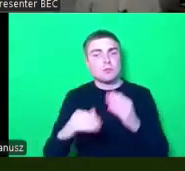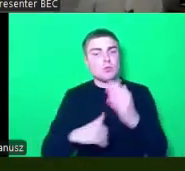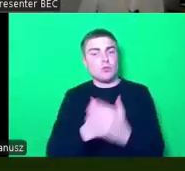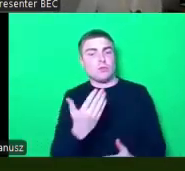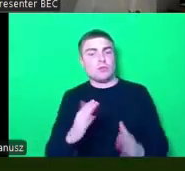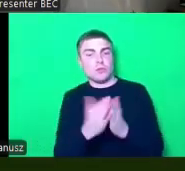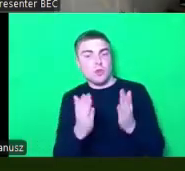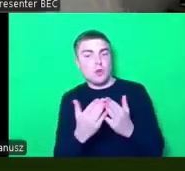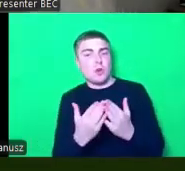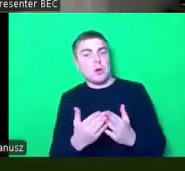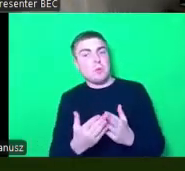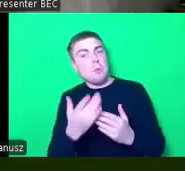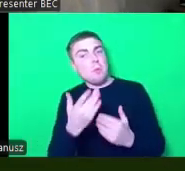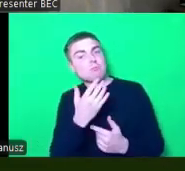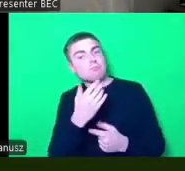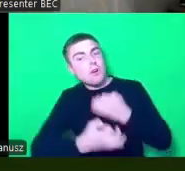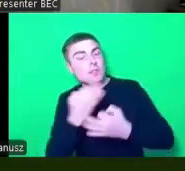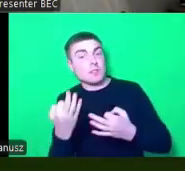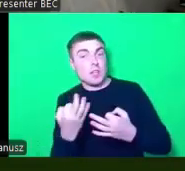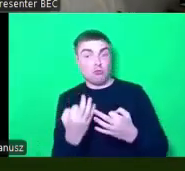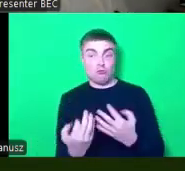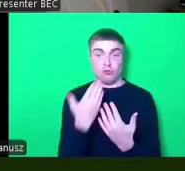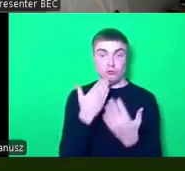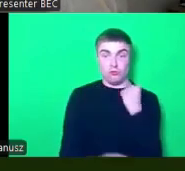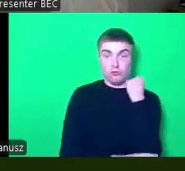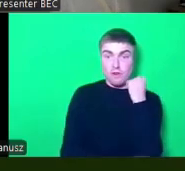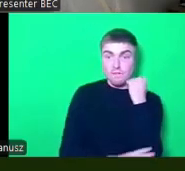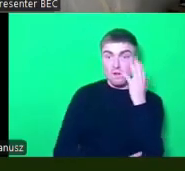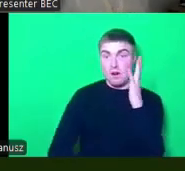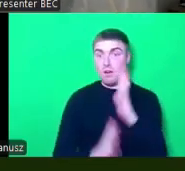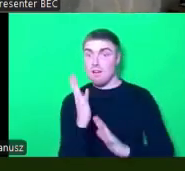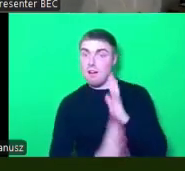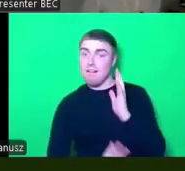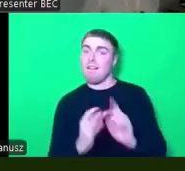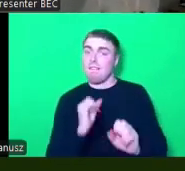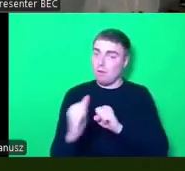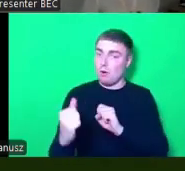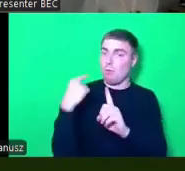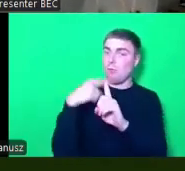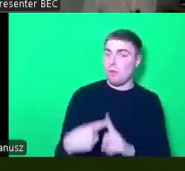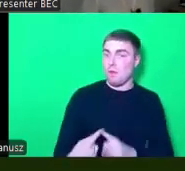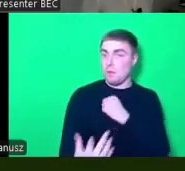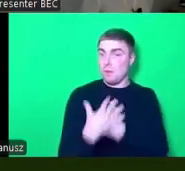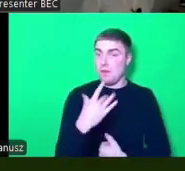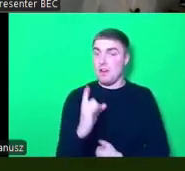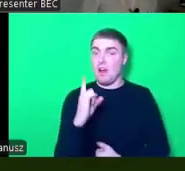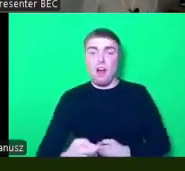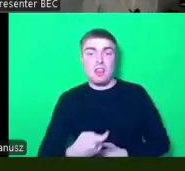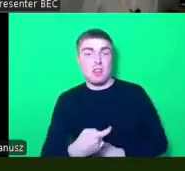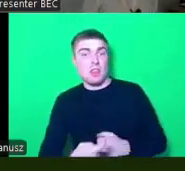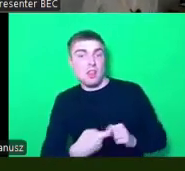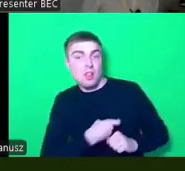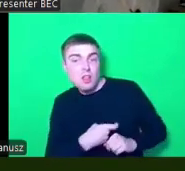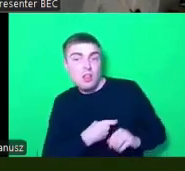people, a negative effect on stress, so it decreases stress and anxiety